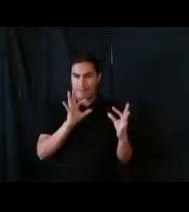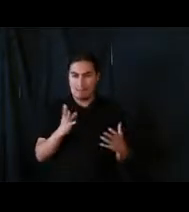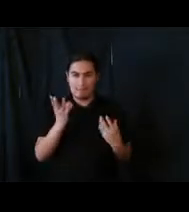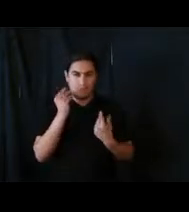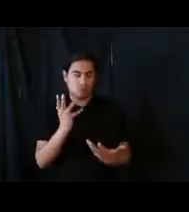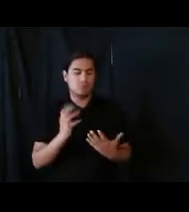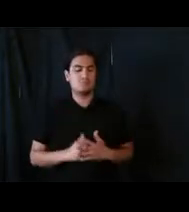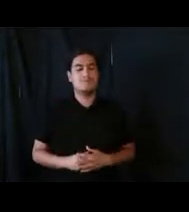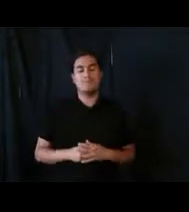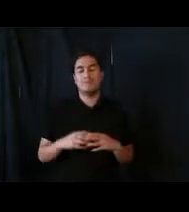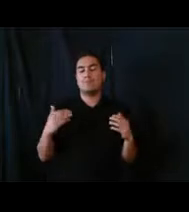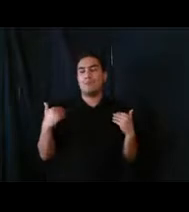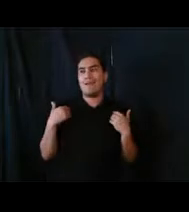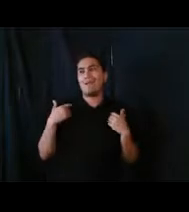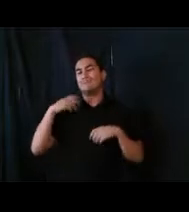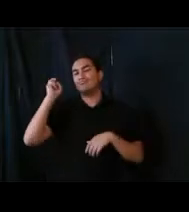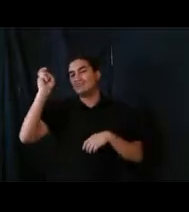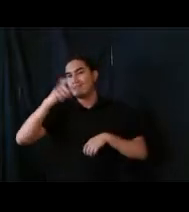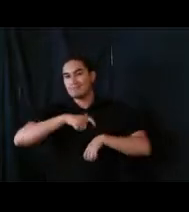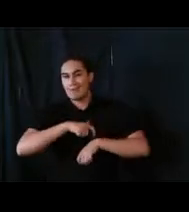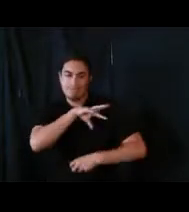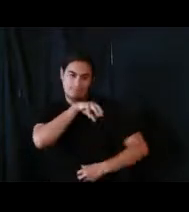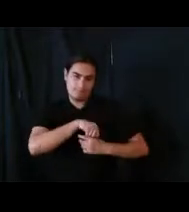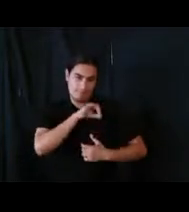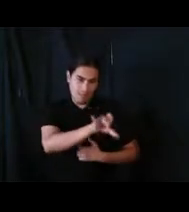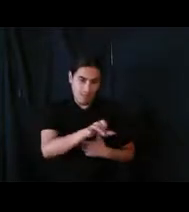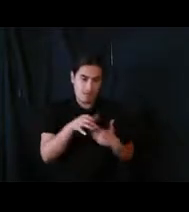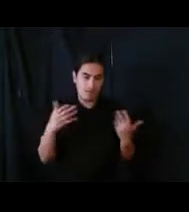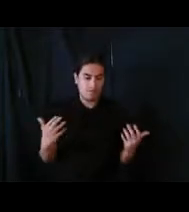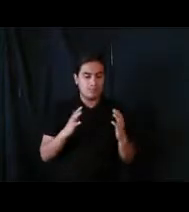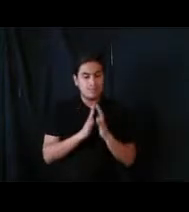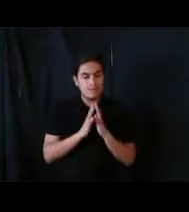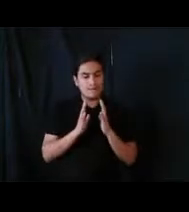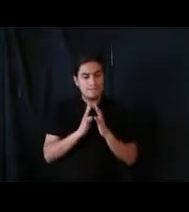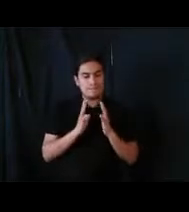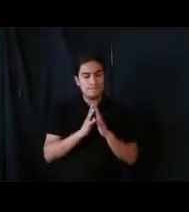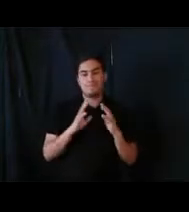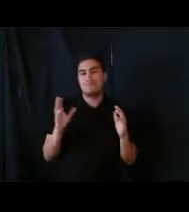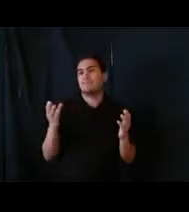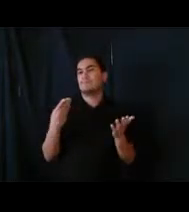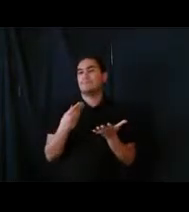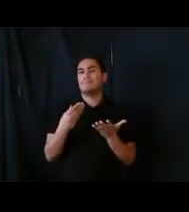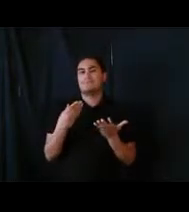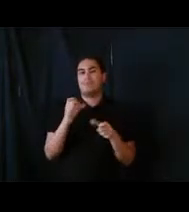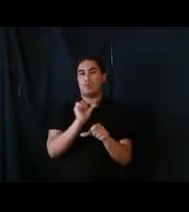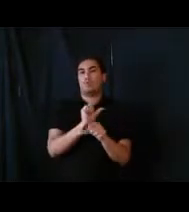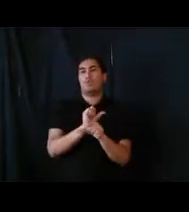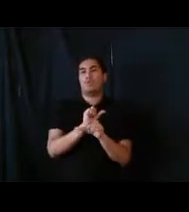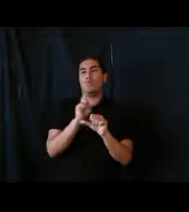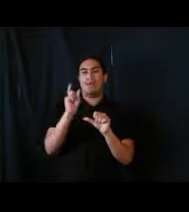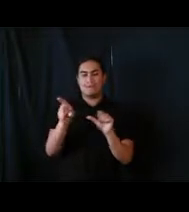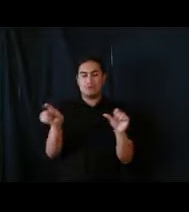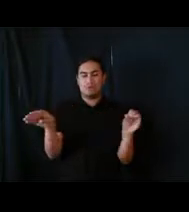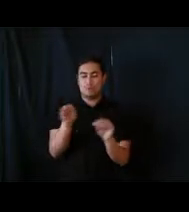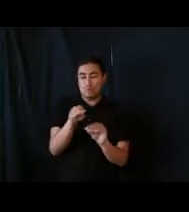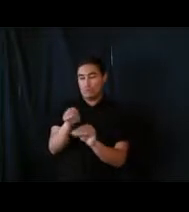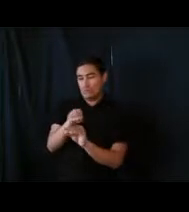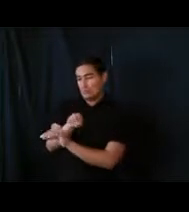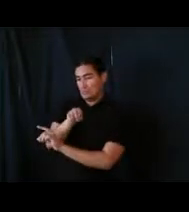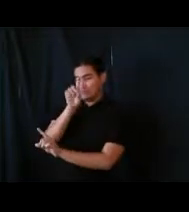in addition to like the travel time and just the the redistribution of work that come up frequently